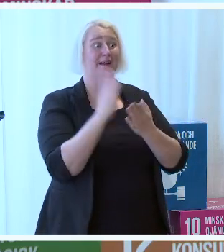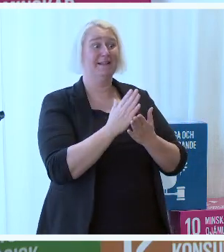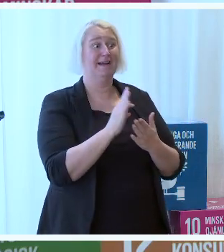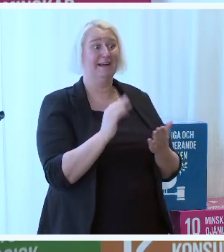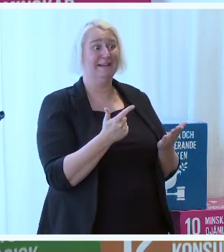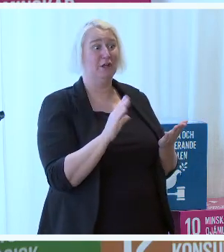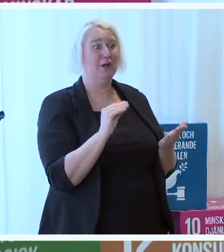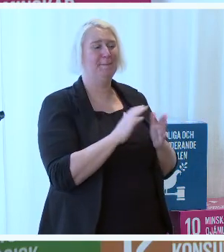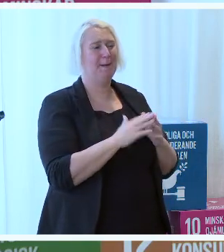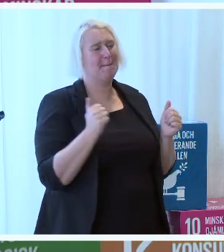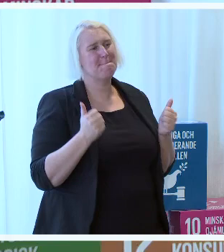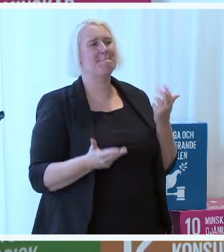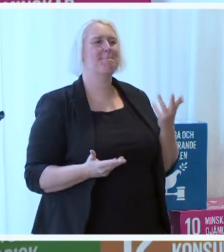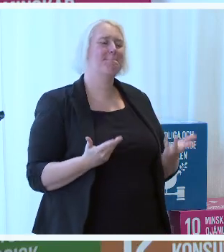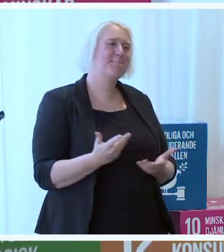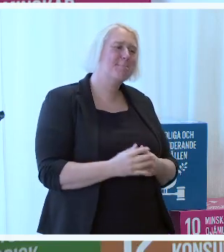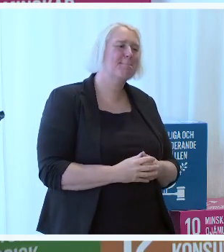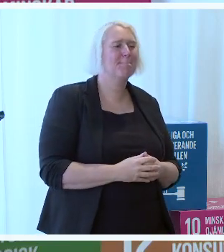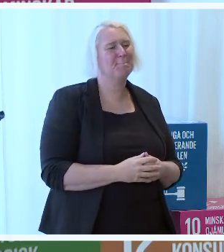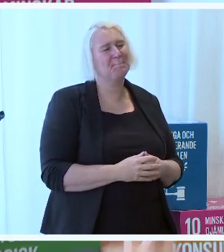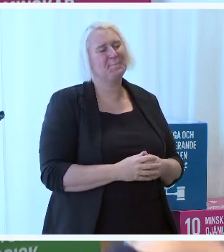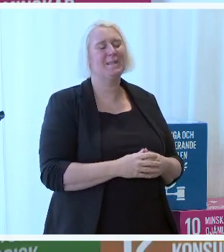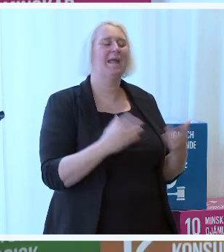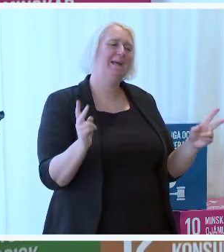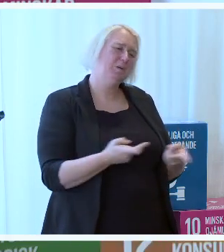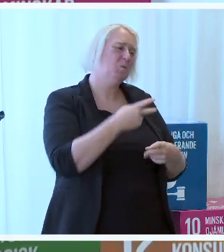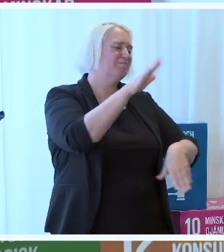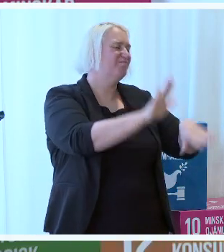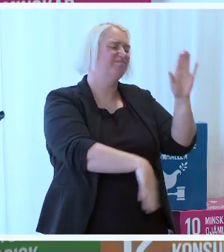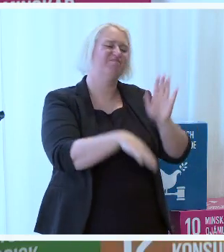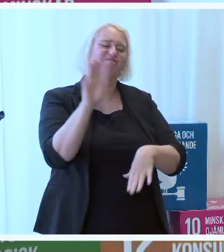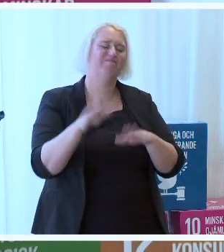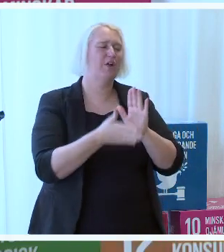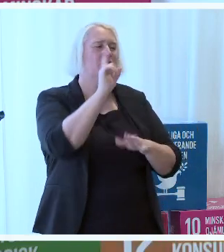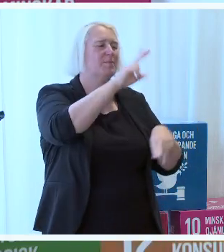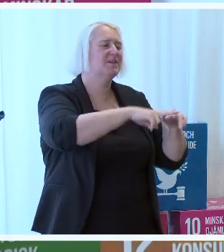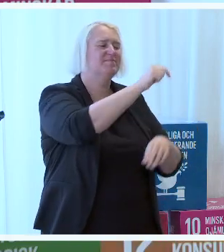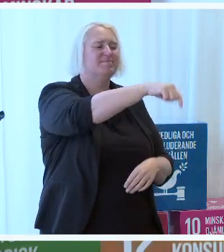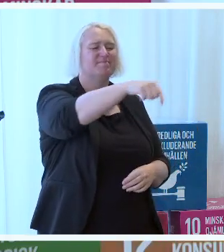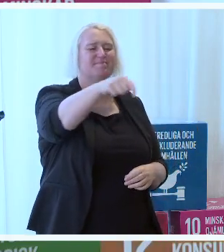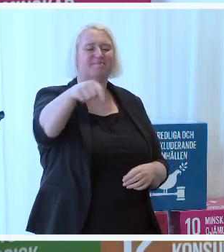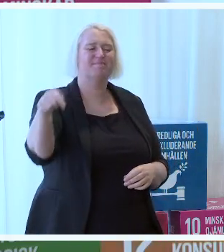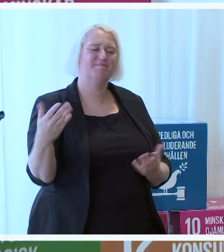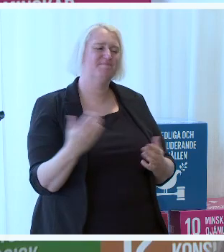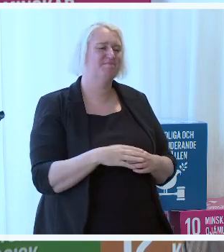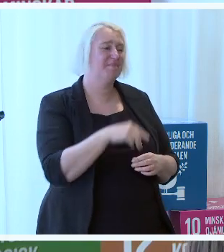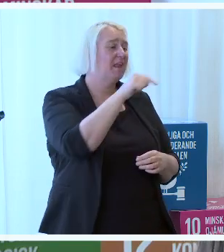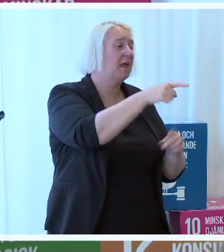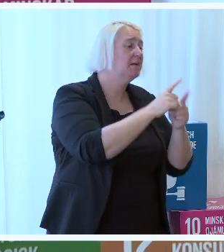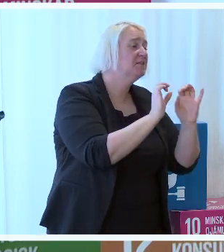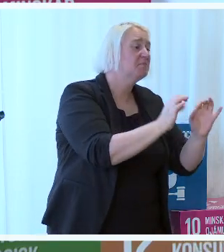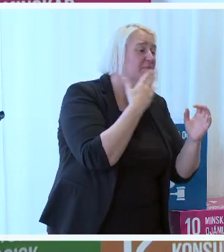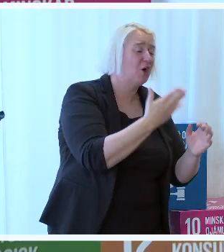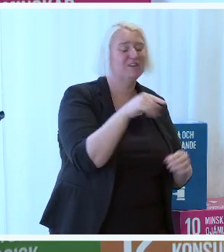sometimes differs from village to village. It differs. It's very context-based, and it can be different in one place than the other. So